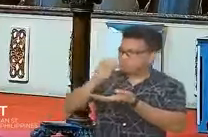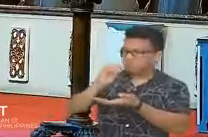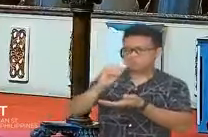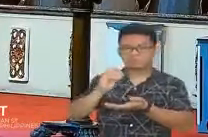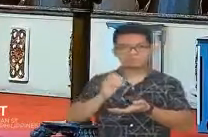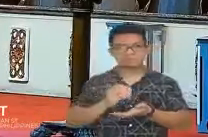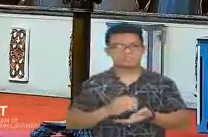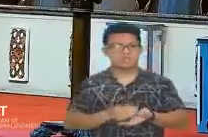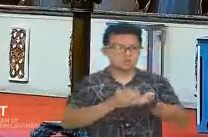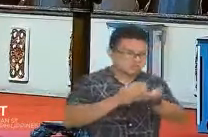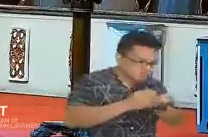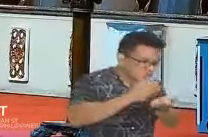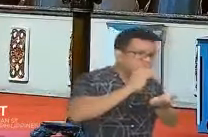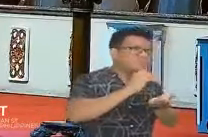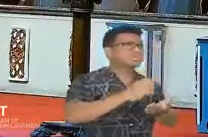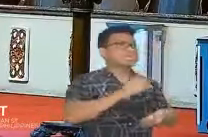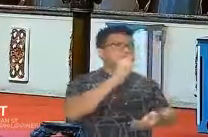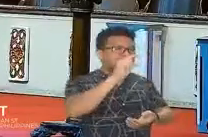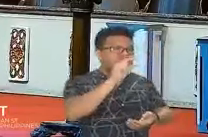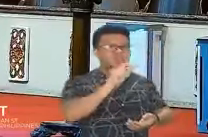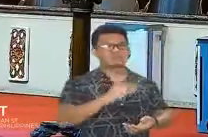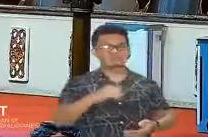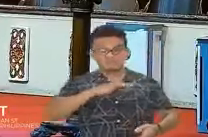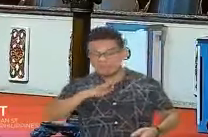Arundi ka mo magdumdum.